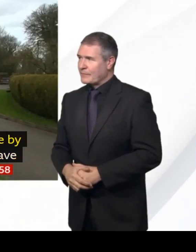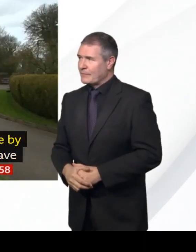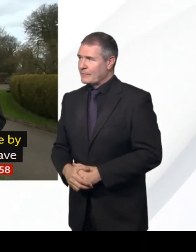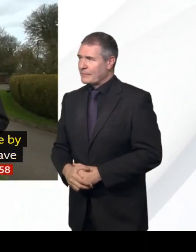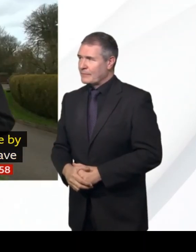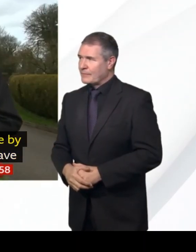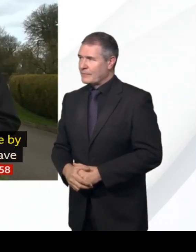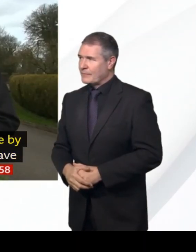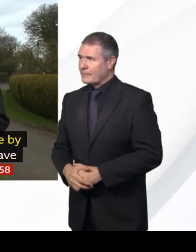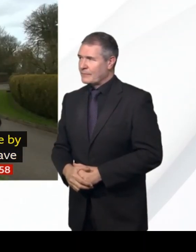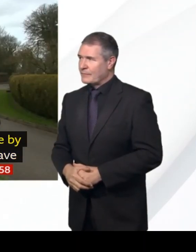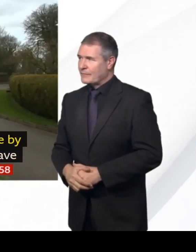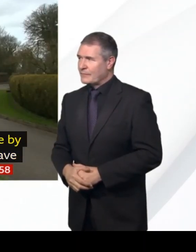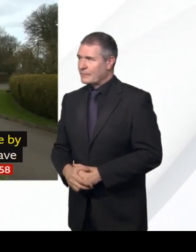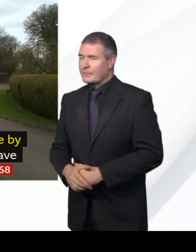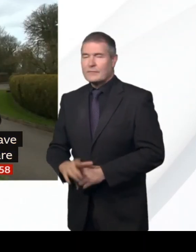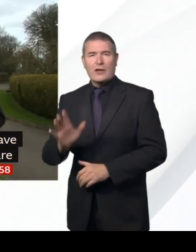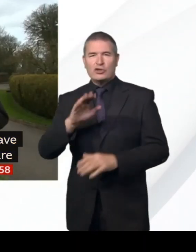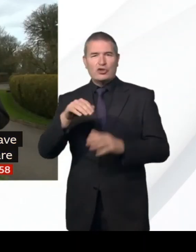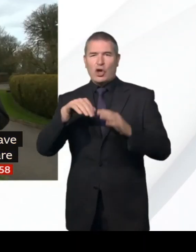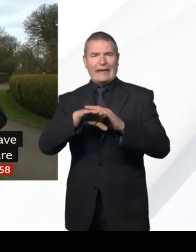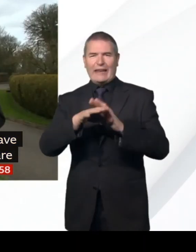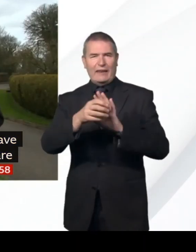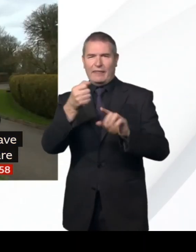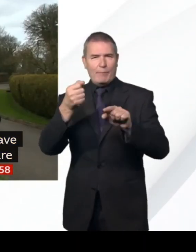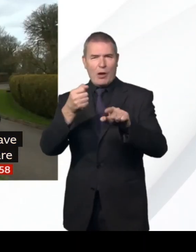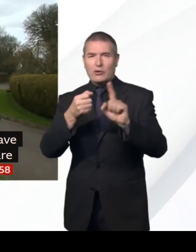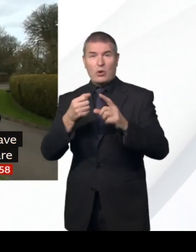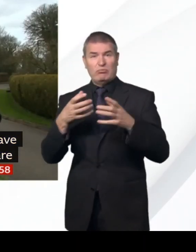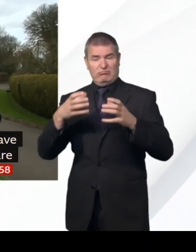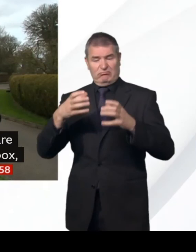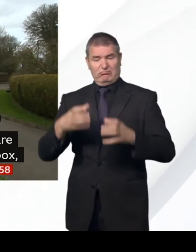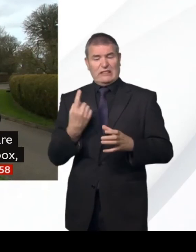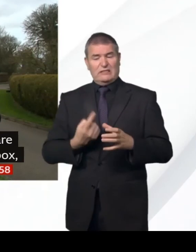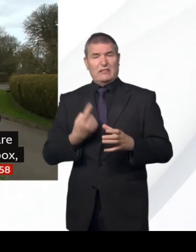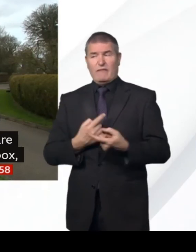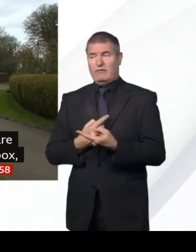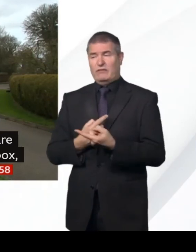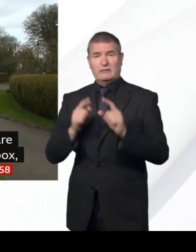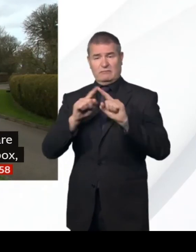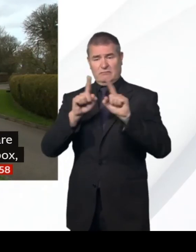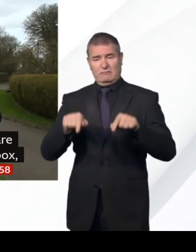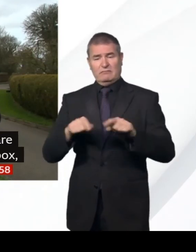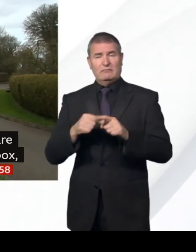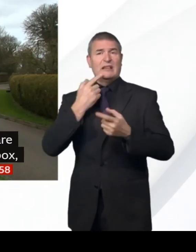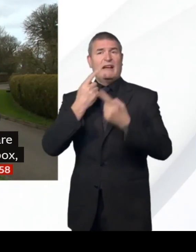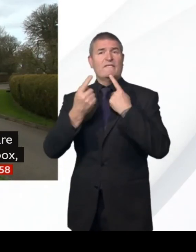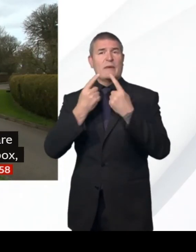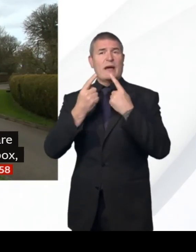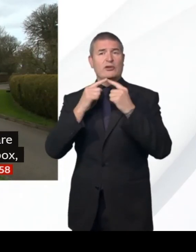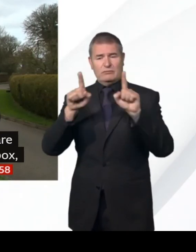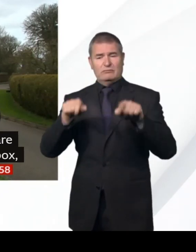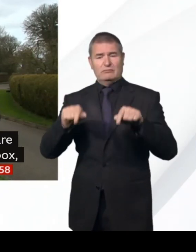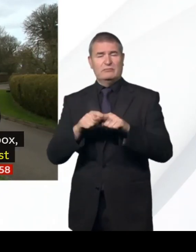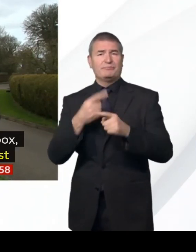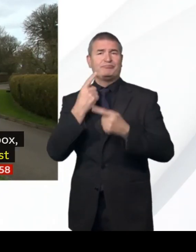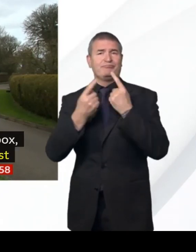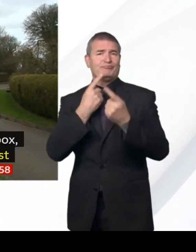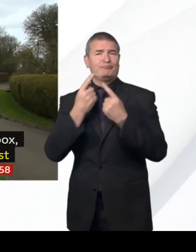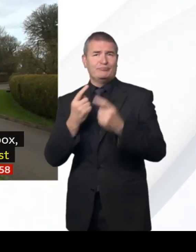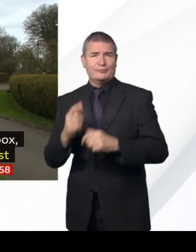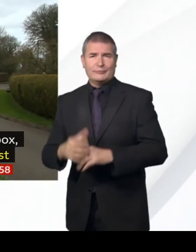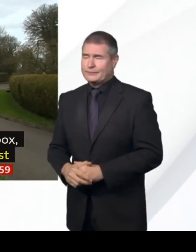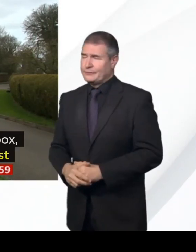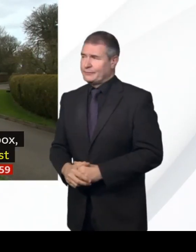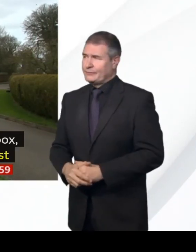It's not so much in the phone box, but most modern defibrillators that are used actually in communities now have little television screens here, and the television screens can